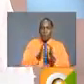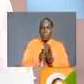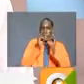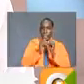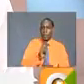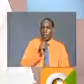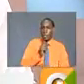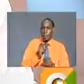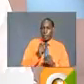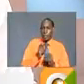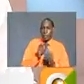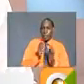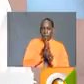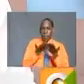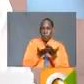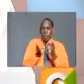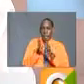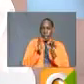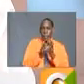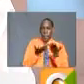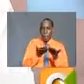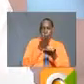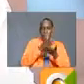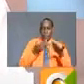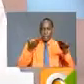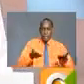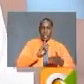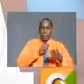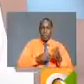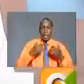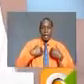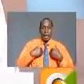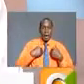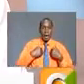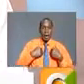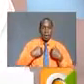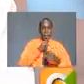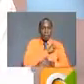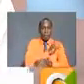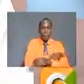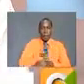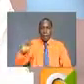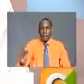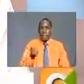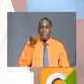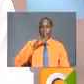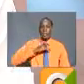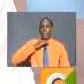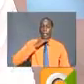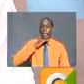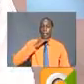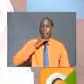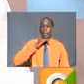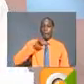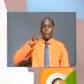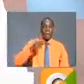books of the Bible. Some now even claim to have the power to resurrect the dead.